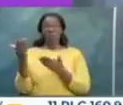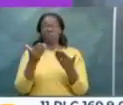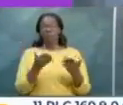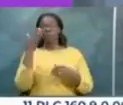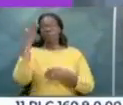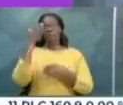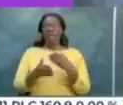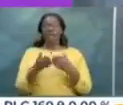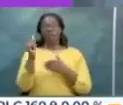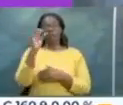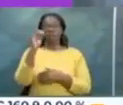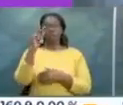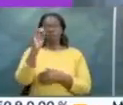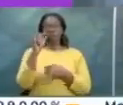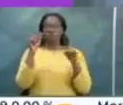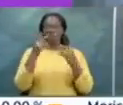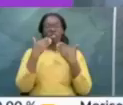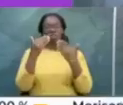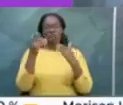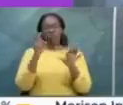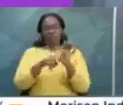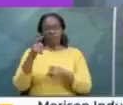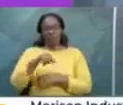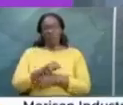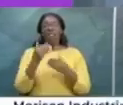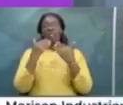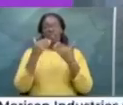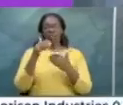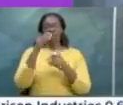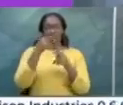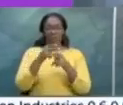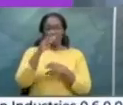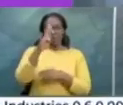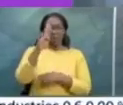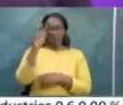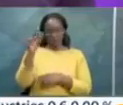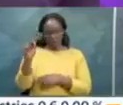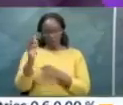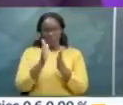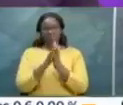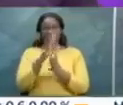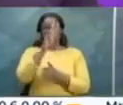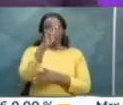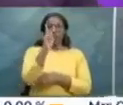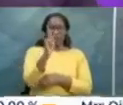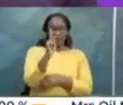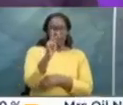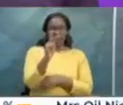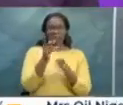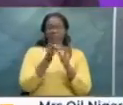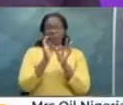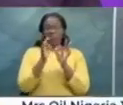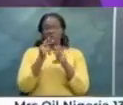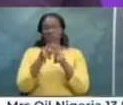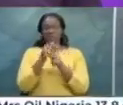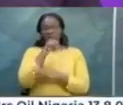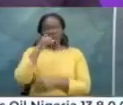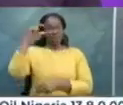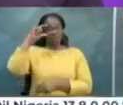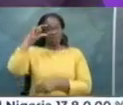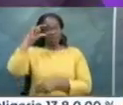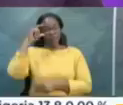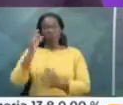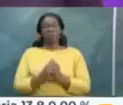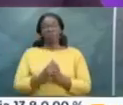to the end of SOKO today. Thank you so much for joining us. Thank you so much. My name is Brandon Michaba. And my name is Wahiga Kemuturi, and our sign language interpreter was